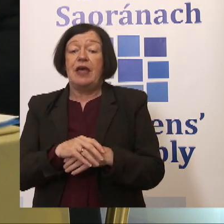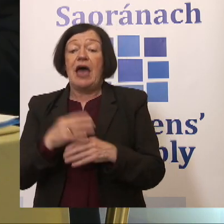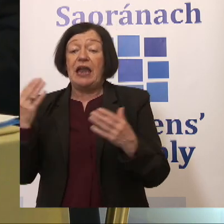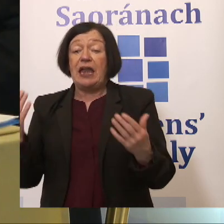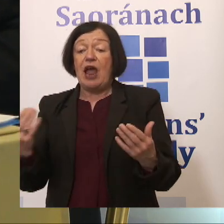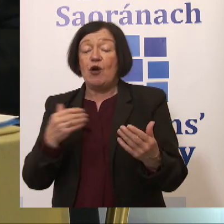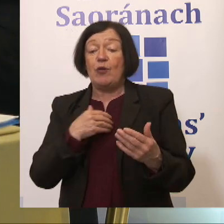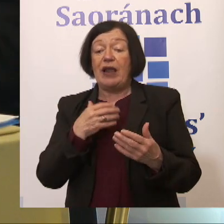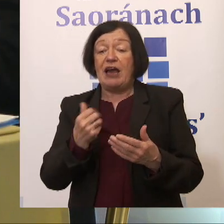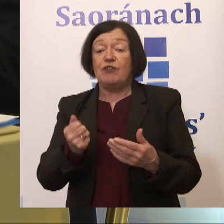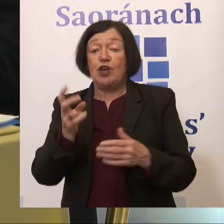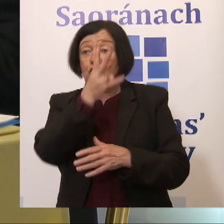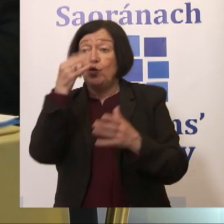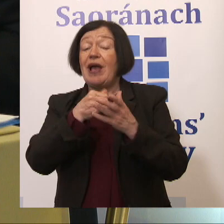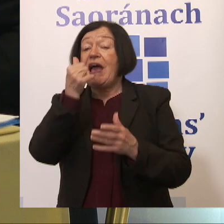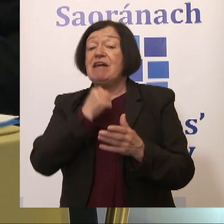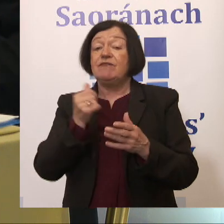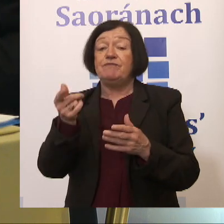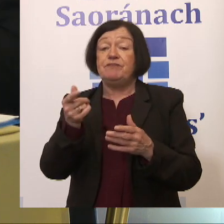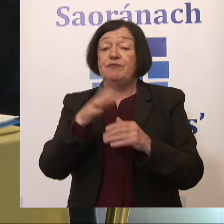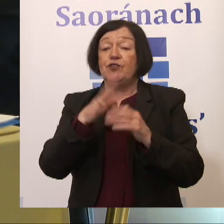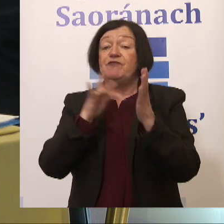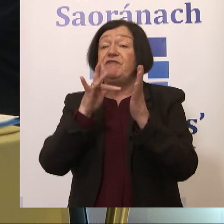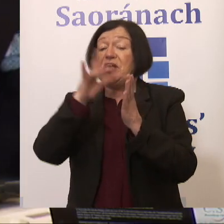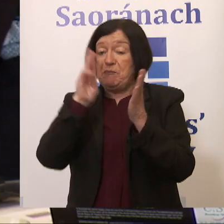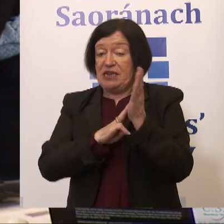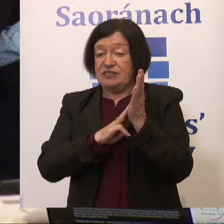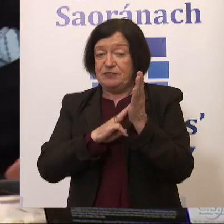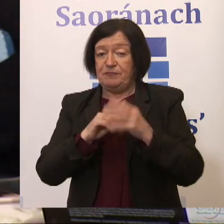going to enter a Q&A for 15 minutes.